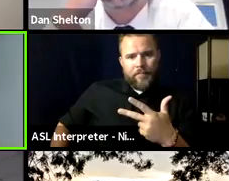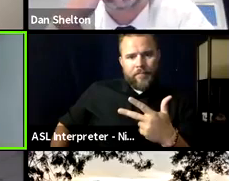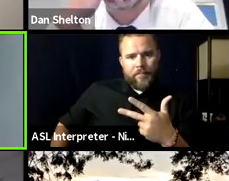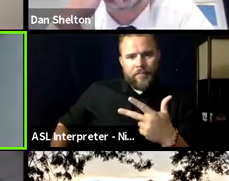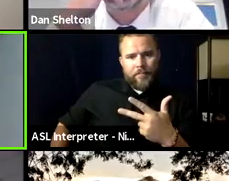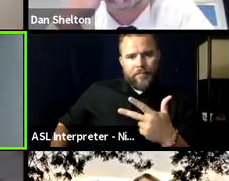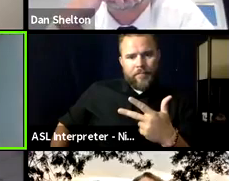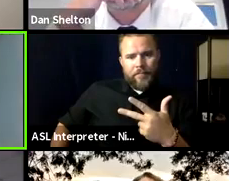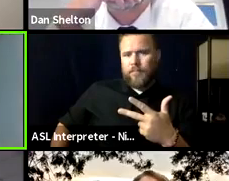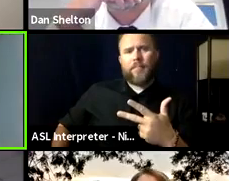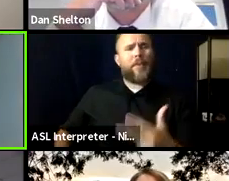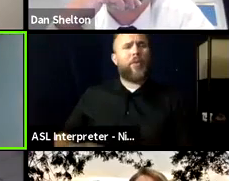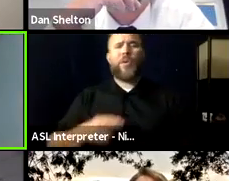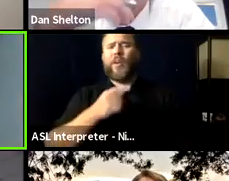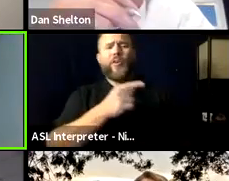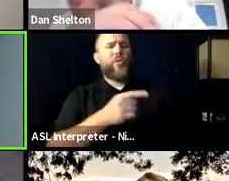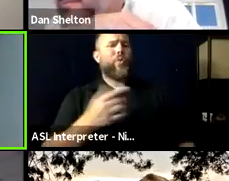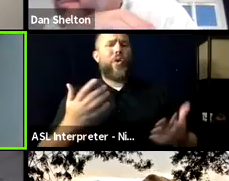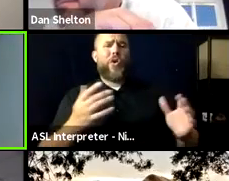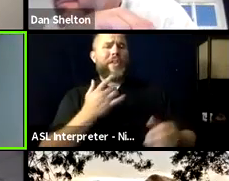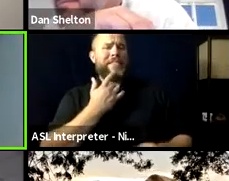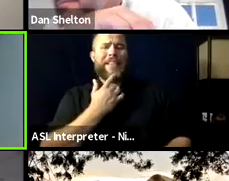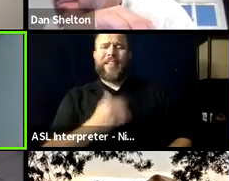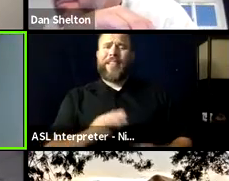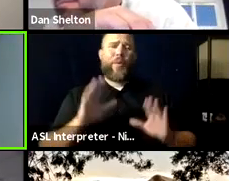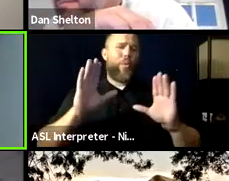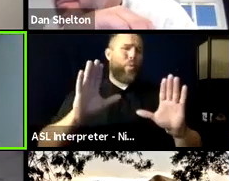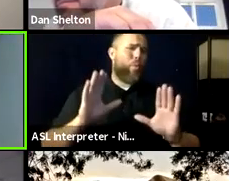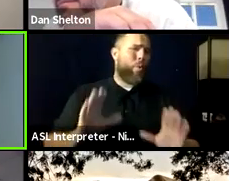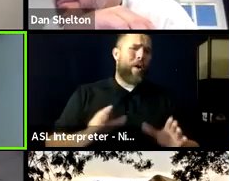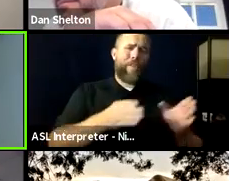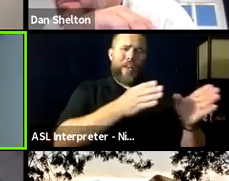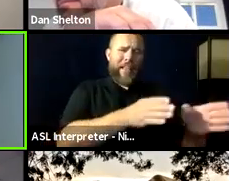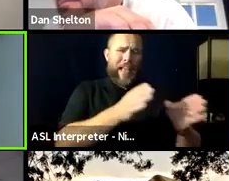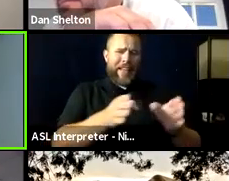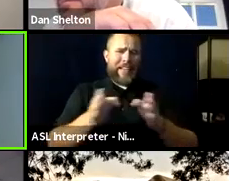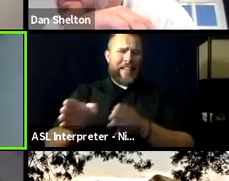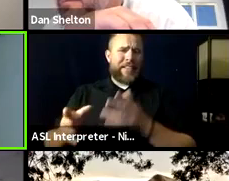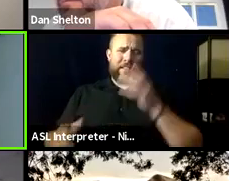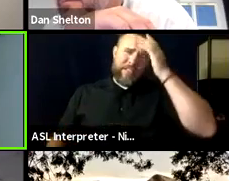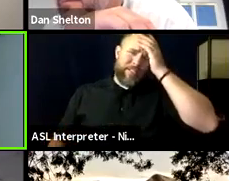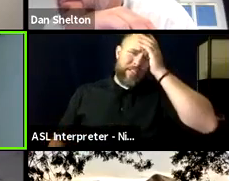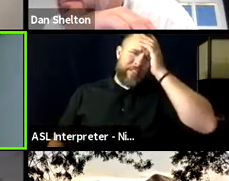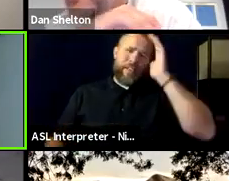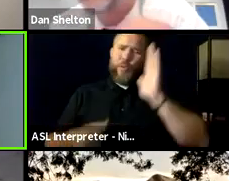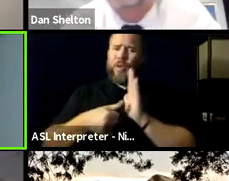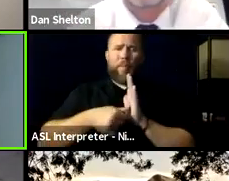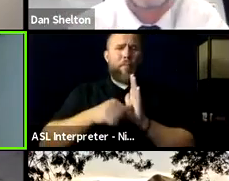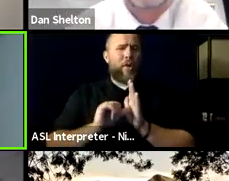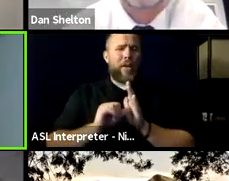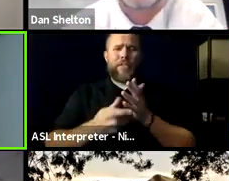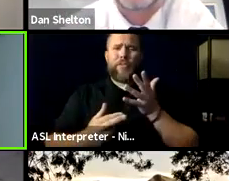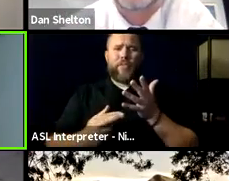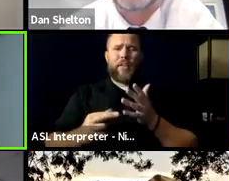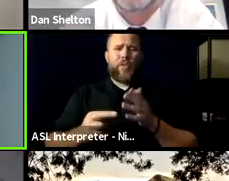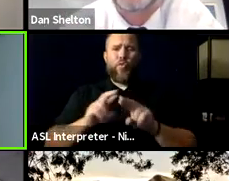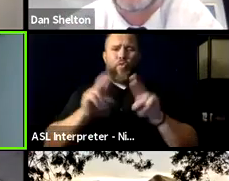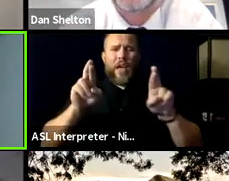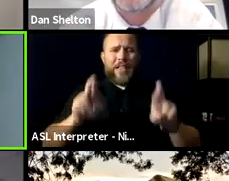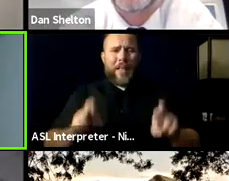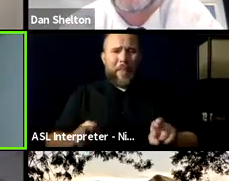Like you said, there were wonderful candidates and impressive resumes.